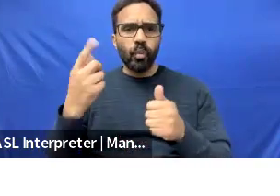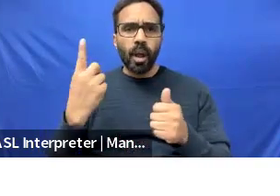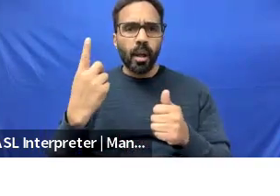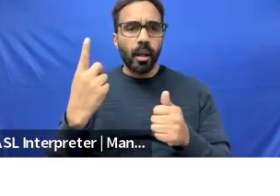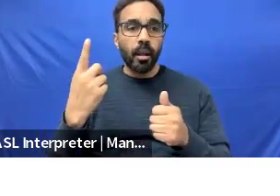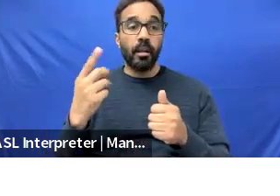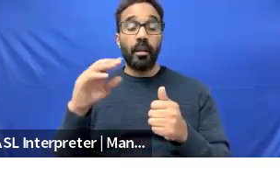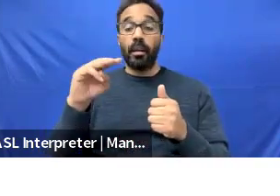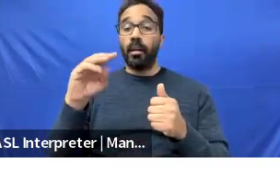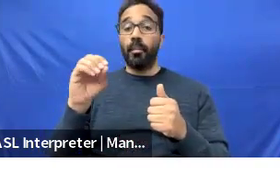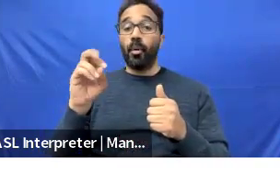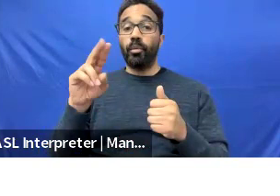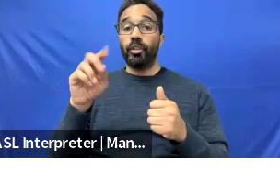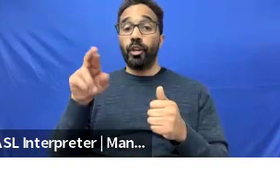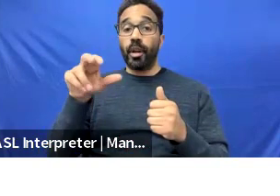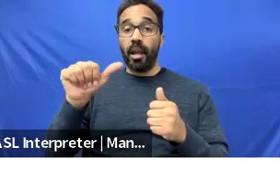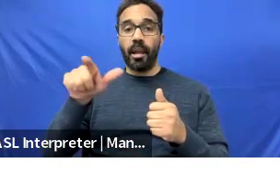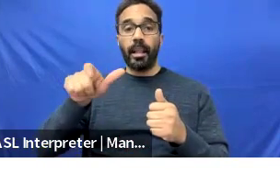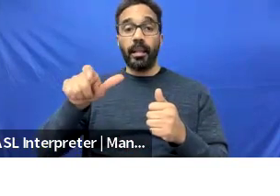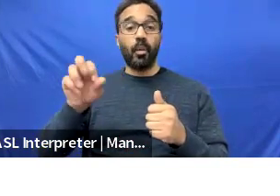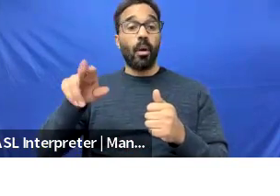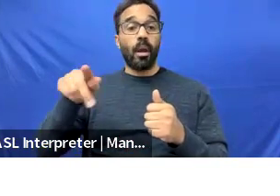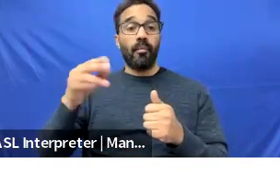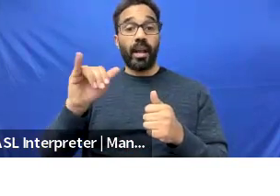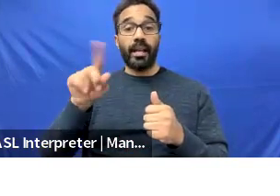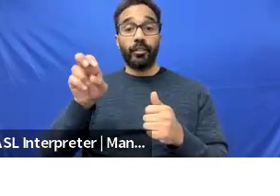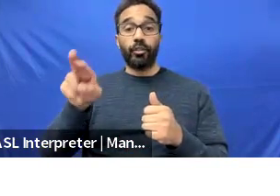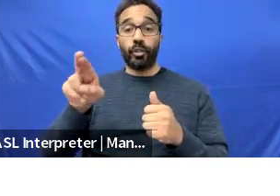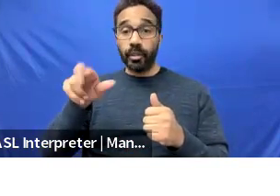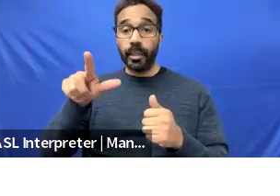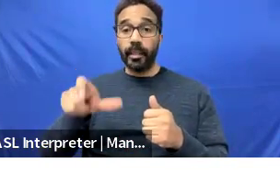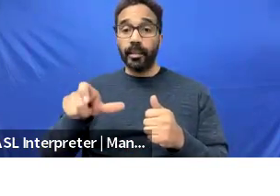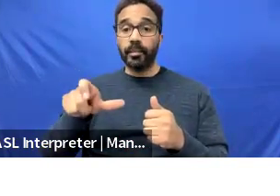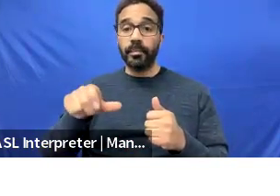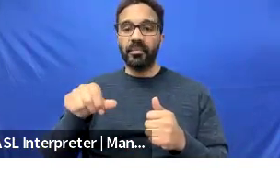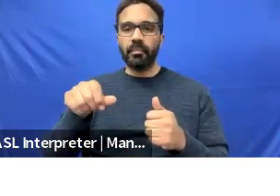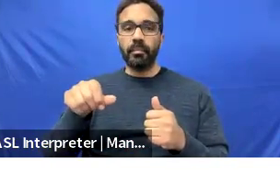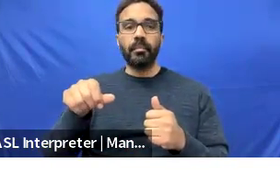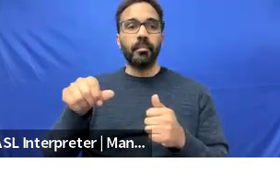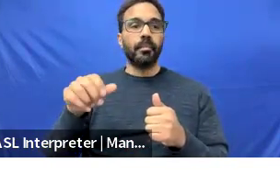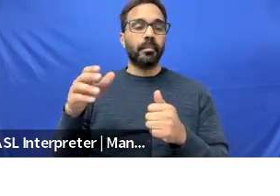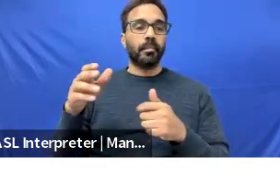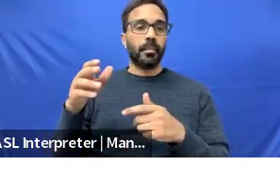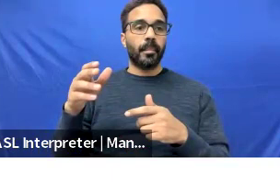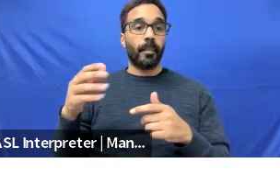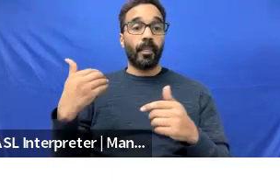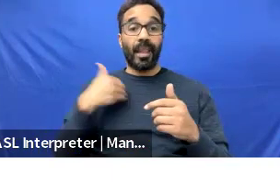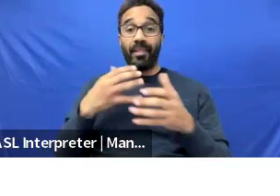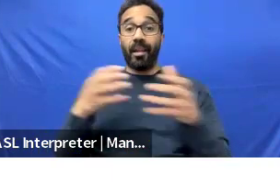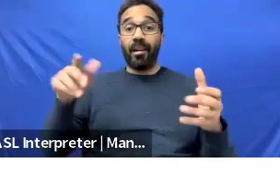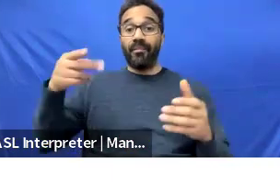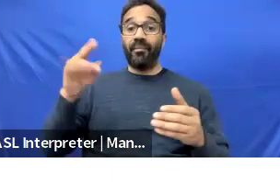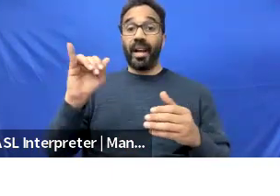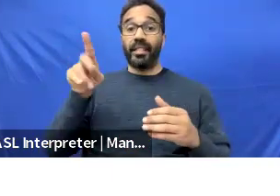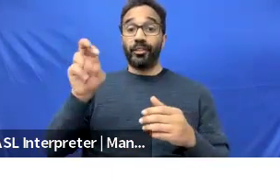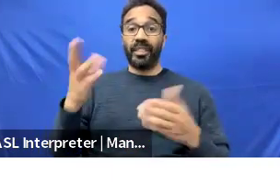Moderna, you can click if you just want Pfizer, or you can click both. We do have a lot of Pfizer in King County. Moderna is a